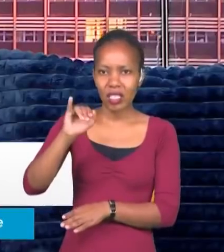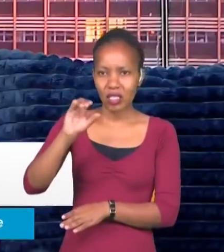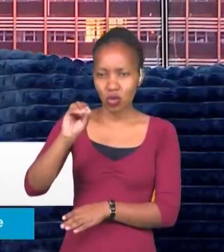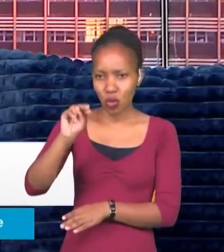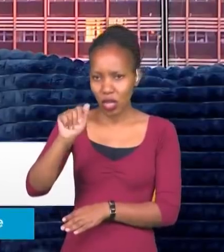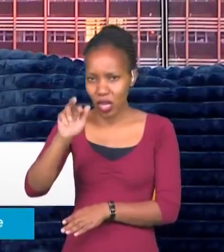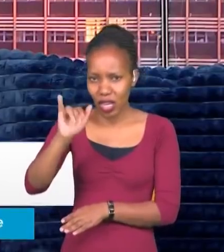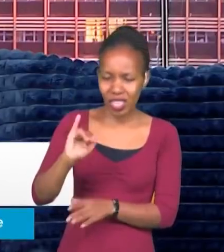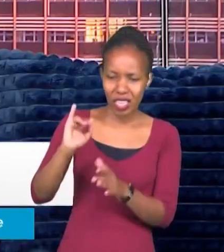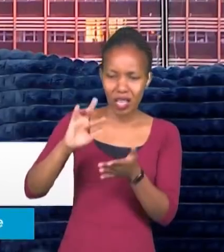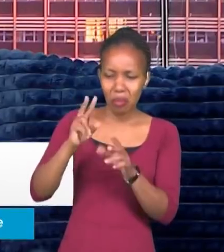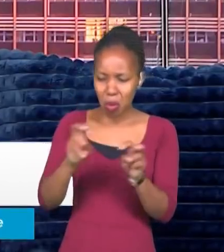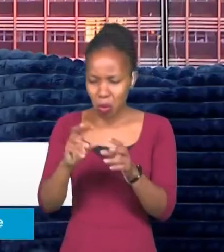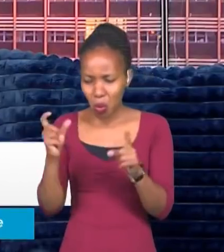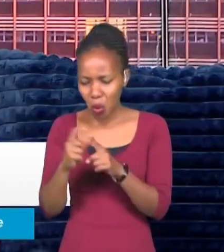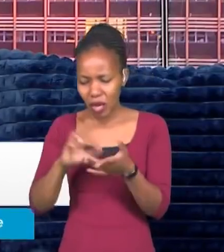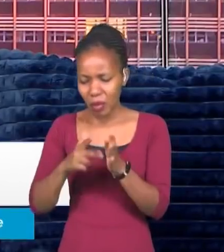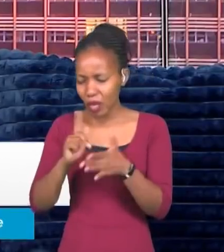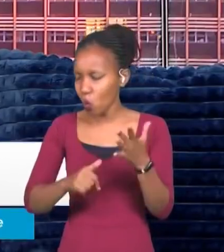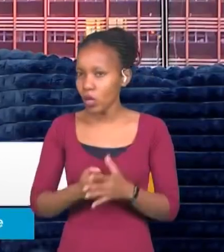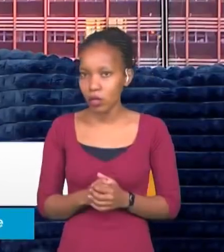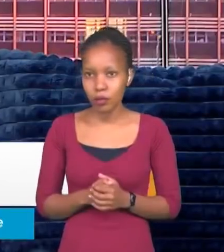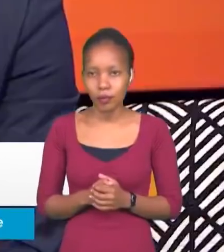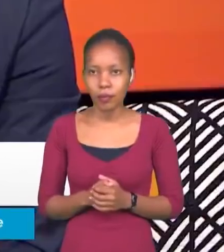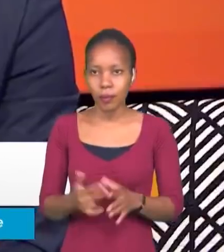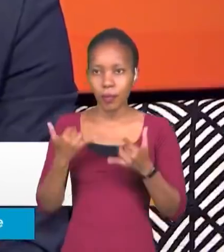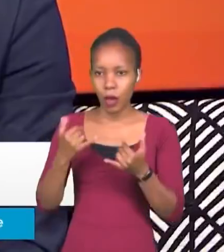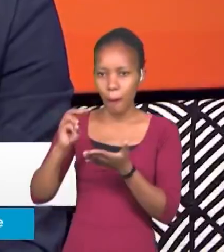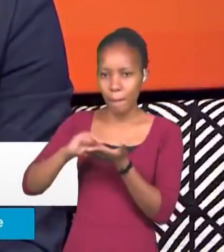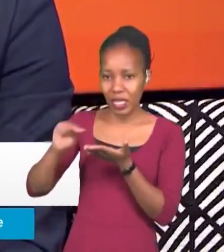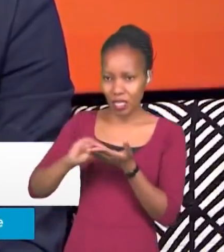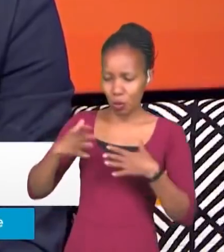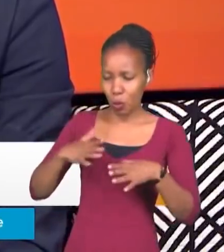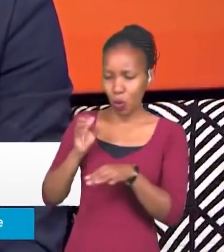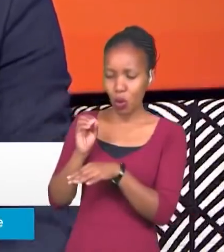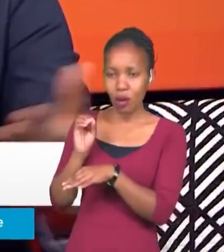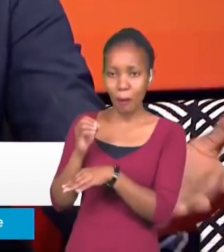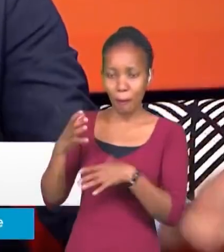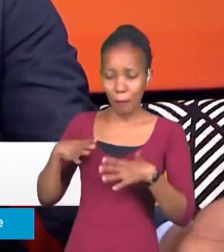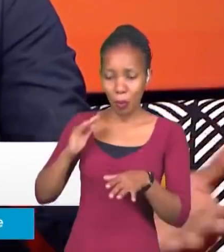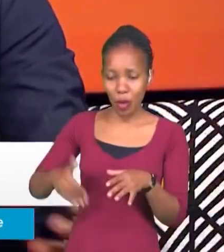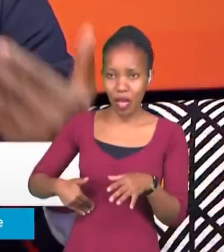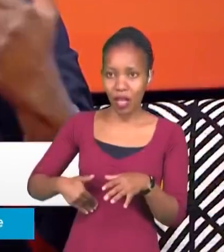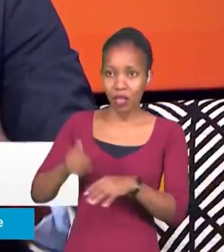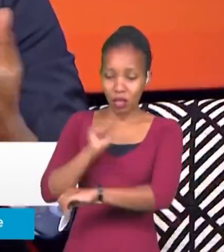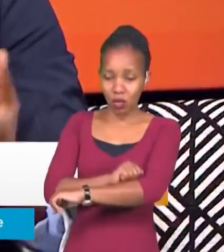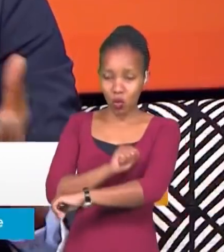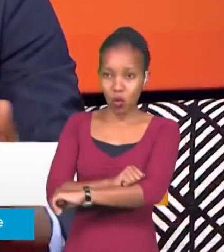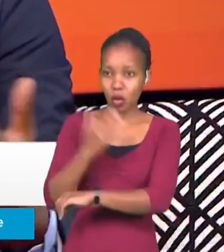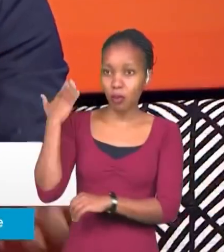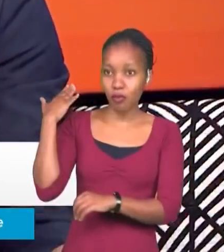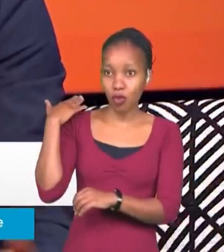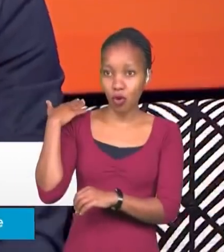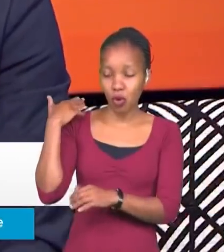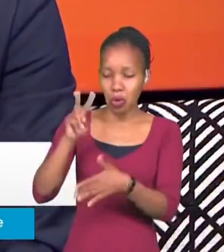word mean. It's true. You know? Yeah. Yeah. So just a message to the young people. Yes. We used, in school, of course, you were reading for the